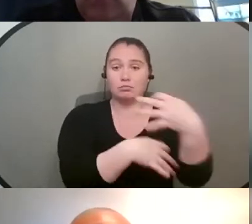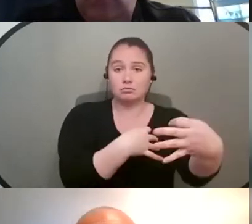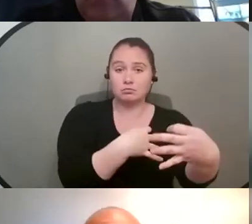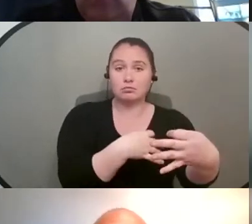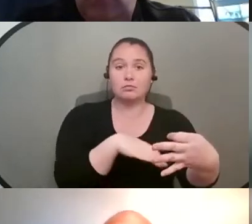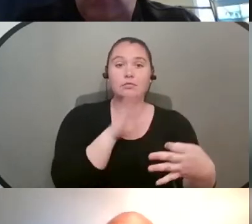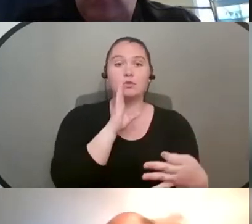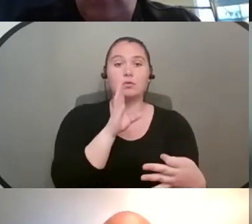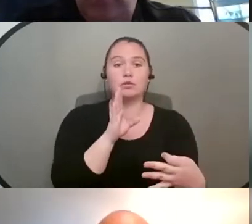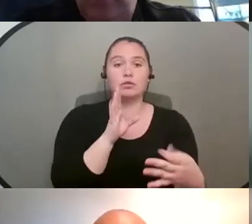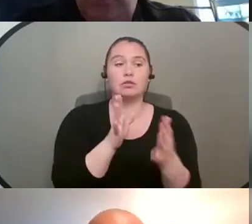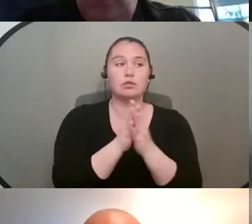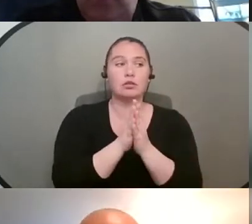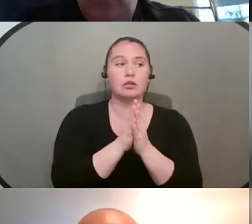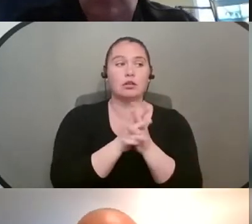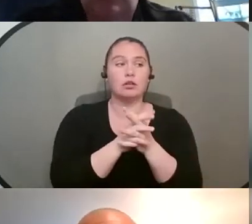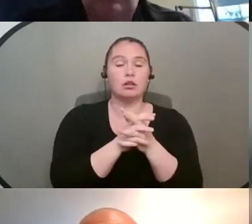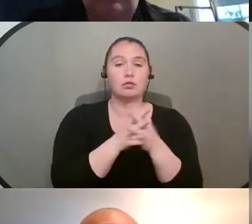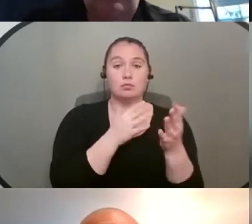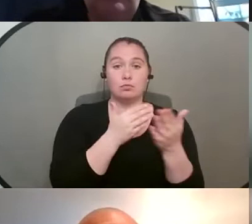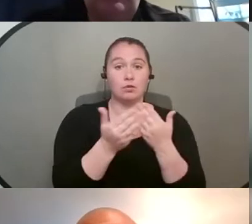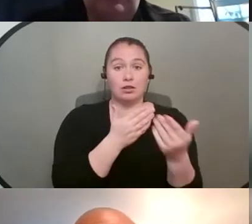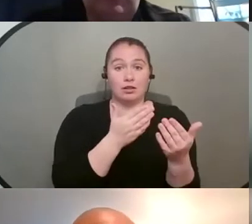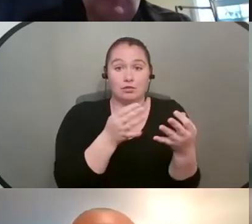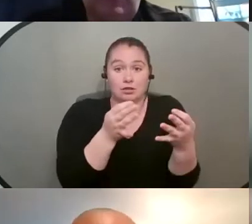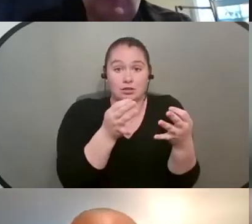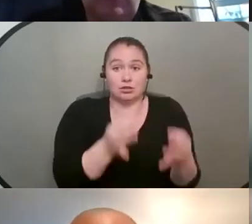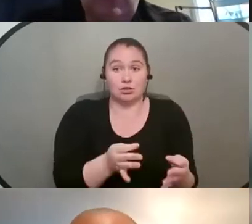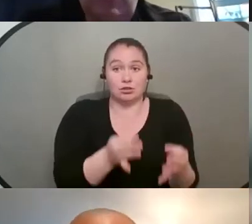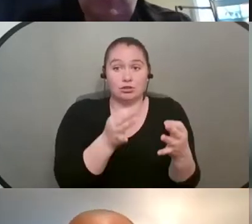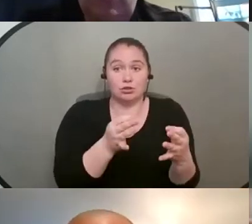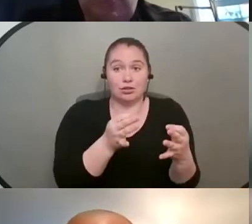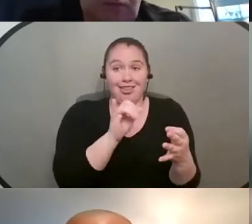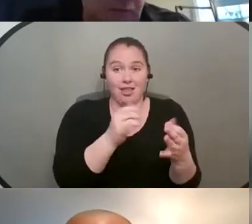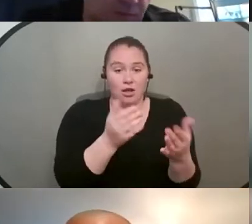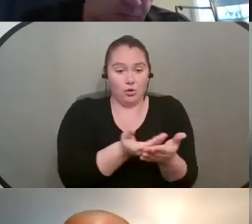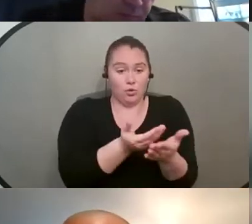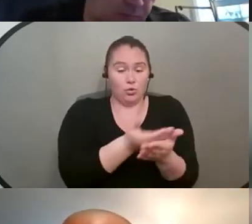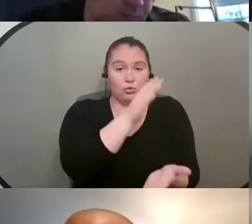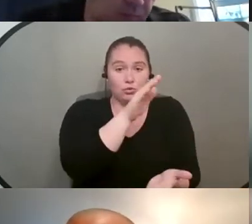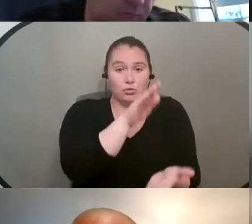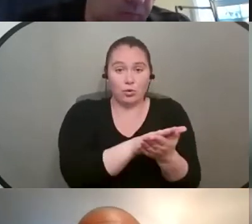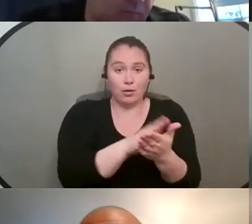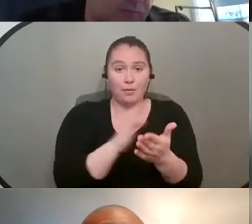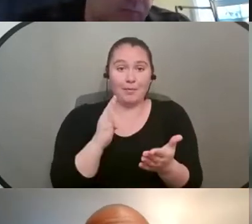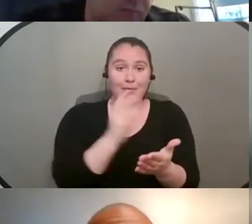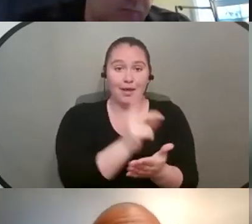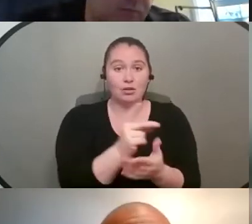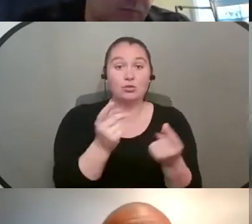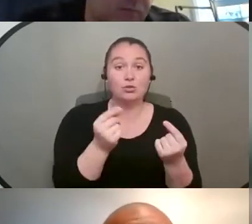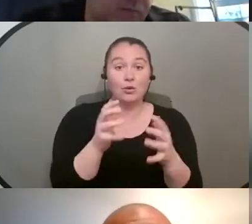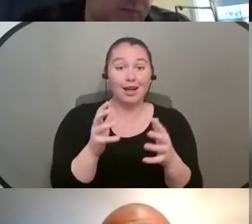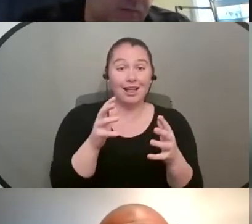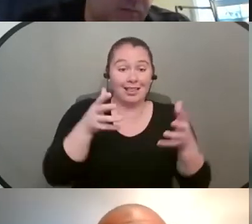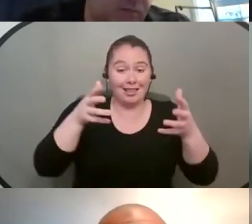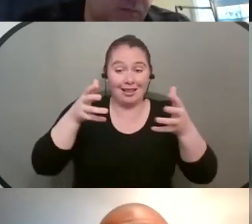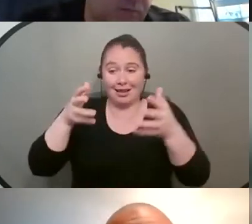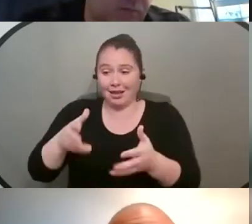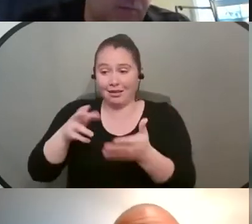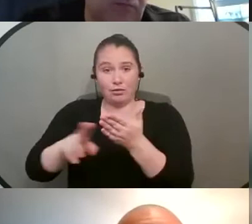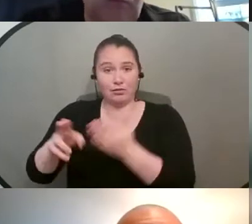make sure that whatever decisions we make with that new school, we don't leave university behind in